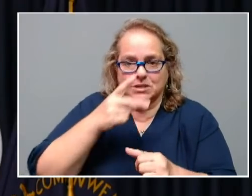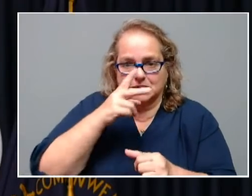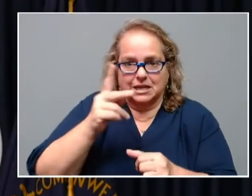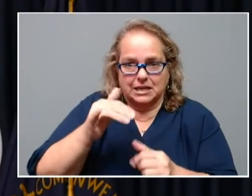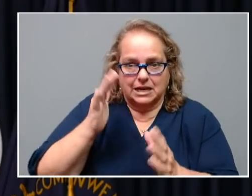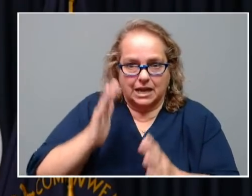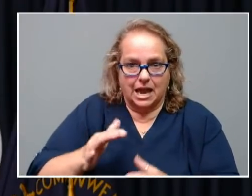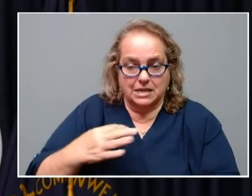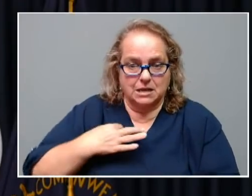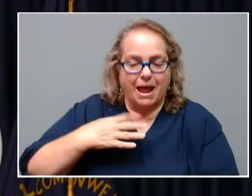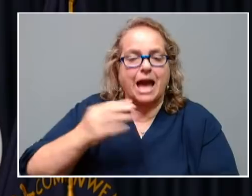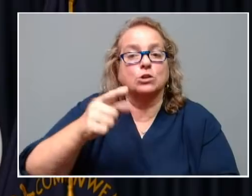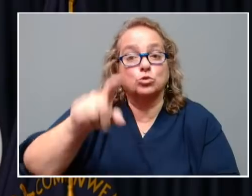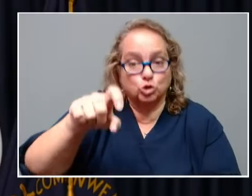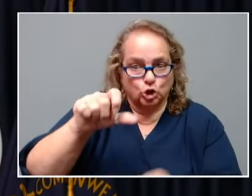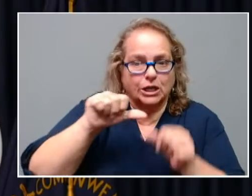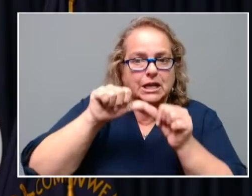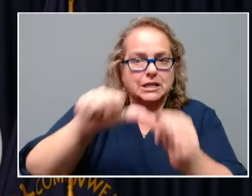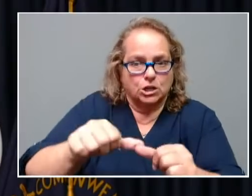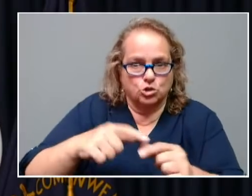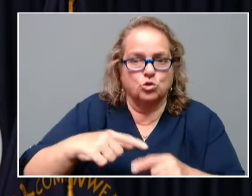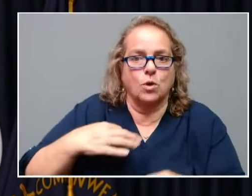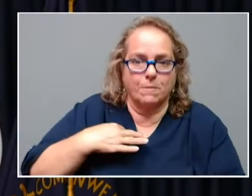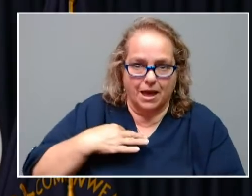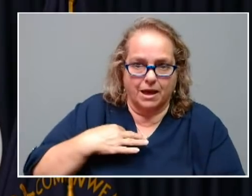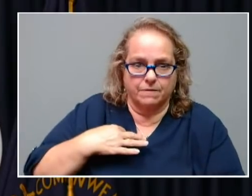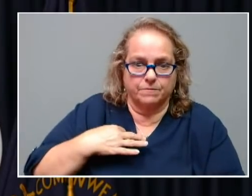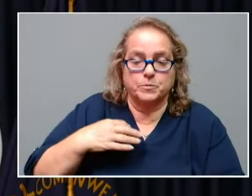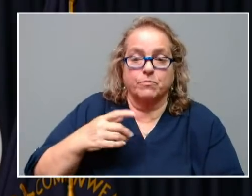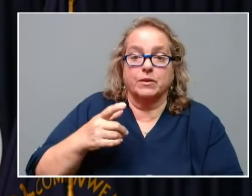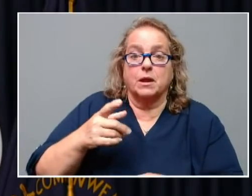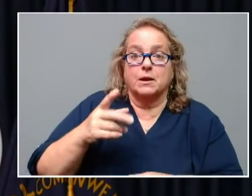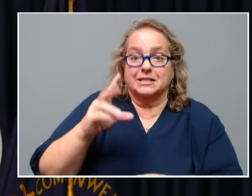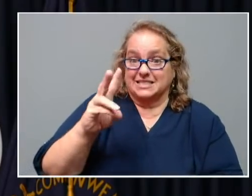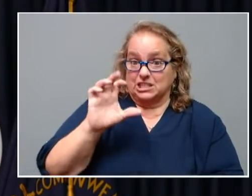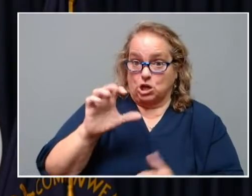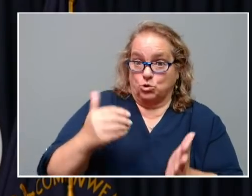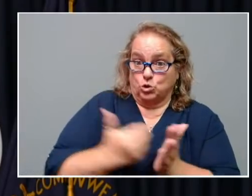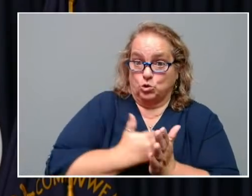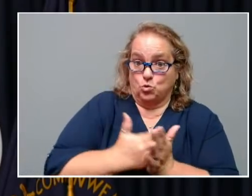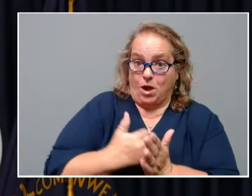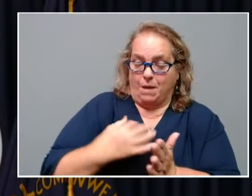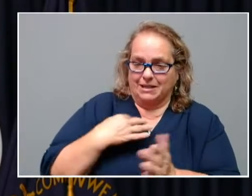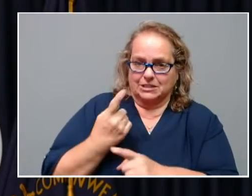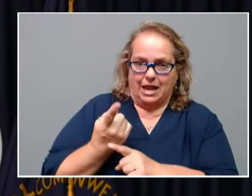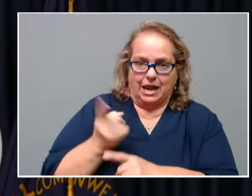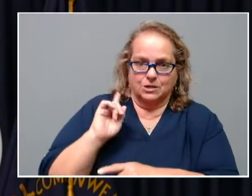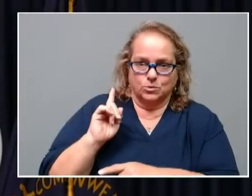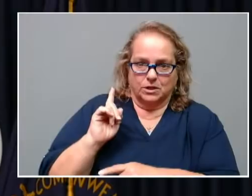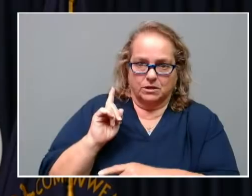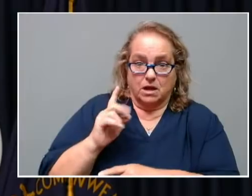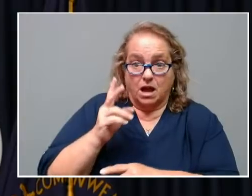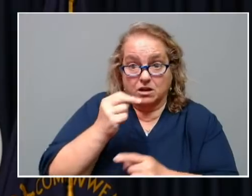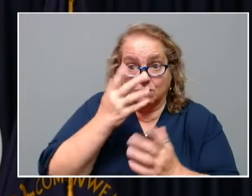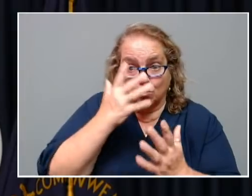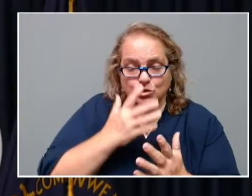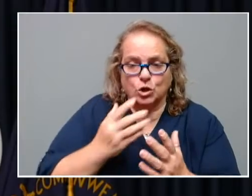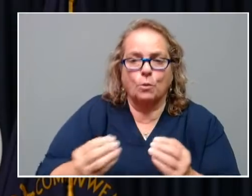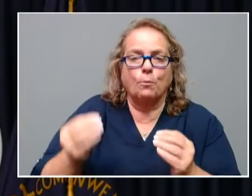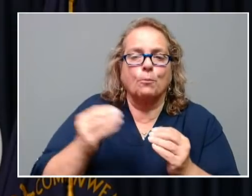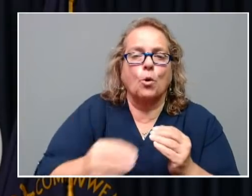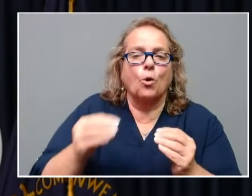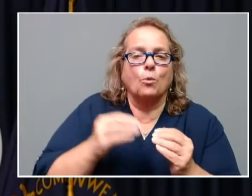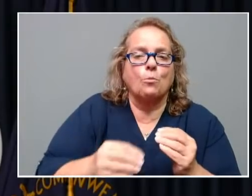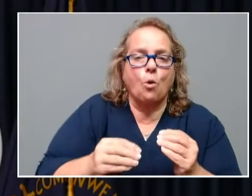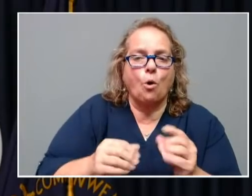Tenants submitted more than 600 new applications just last week. Unfortunately, there have been more fraudulent applications as of